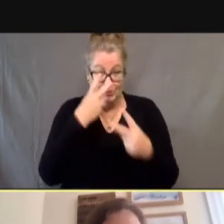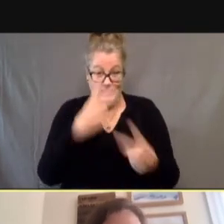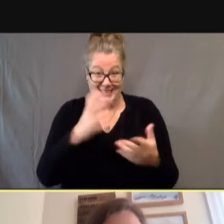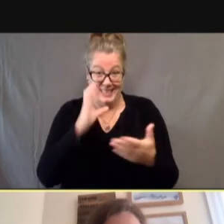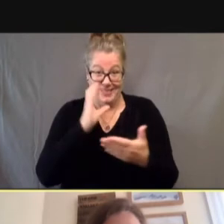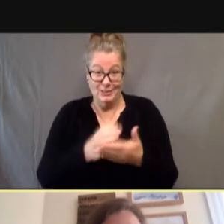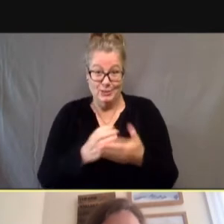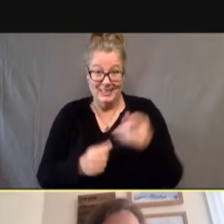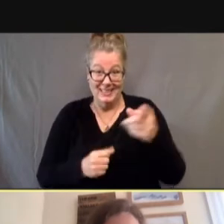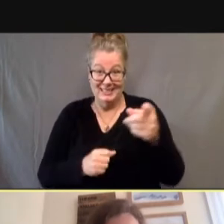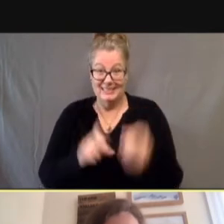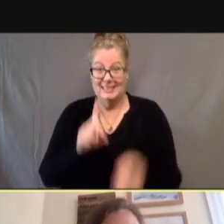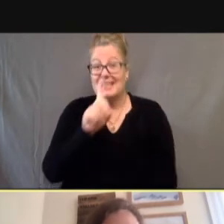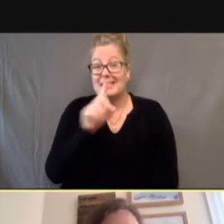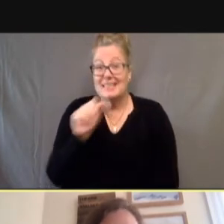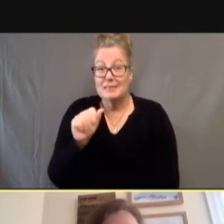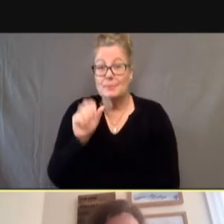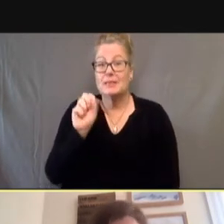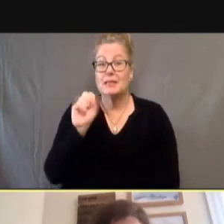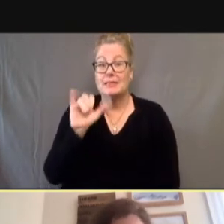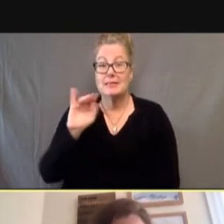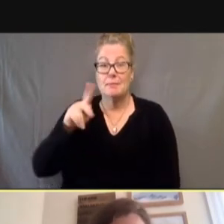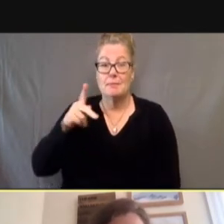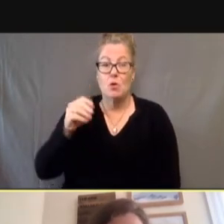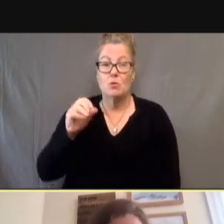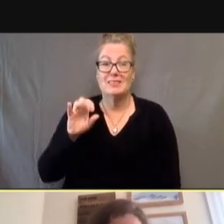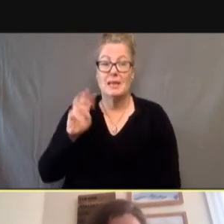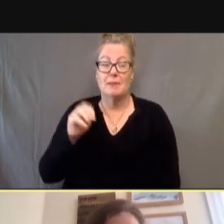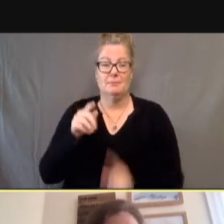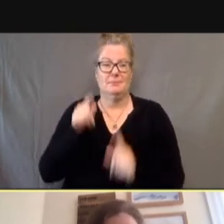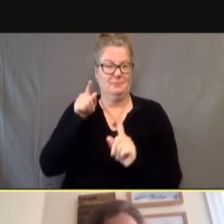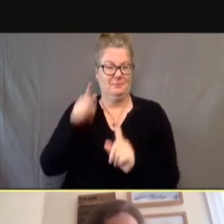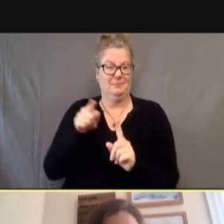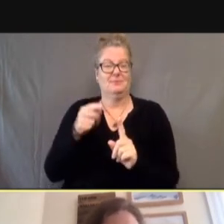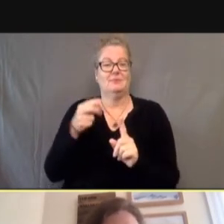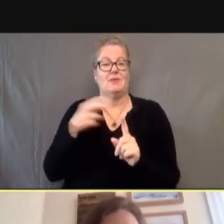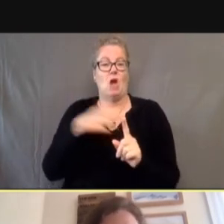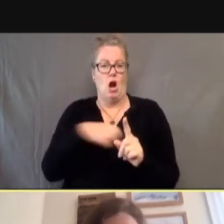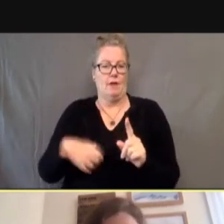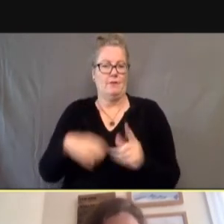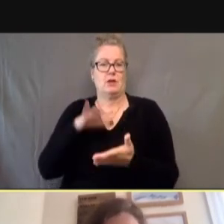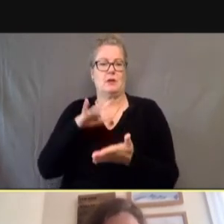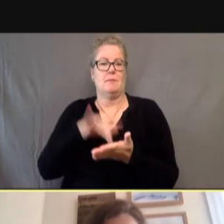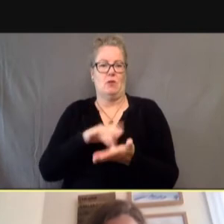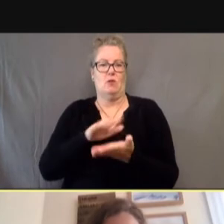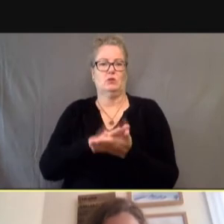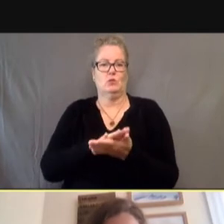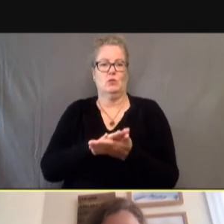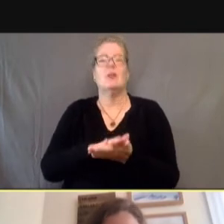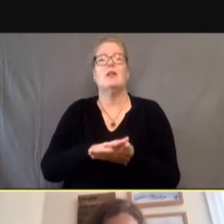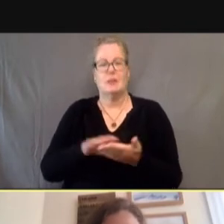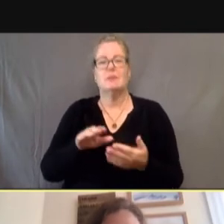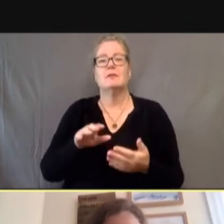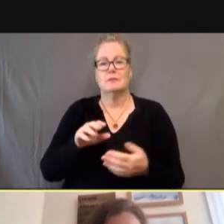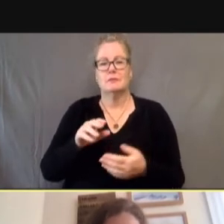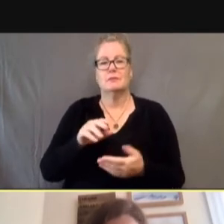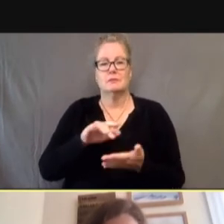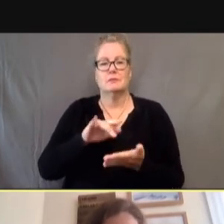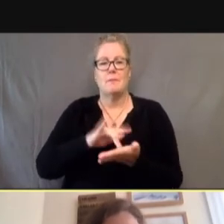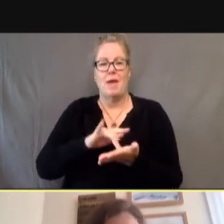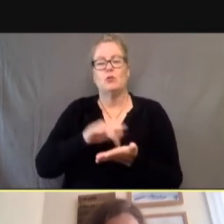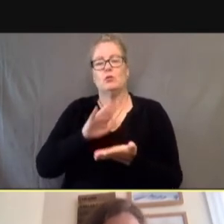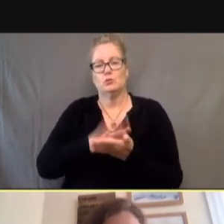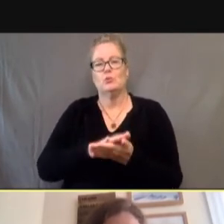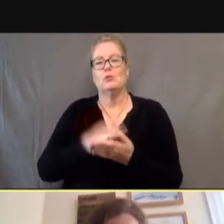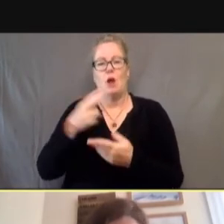the Disability Symposium at Harvard Medical School, which is the first time our community has come together to specifically talk about